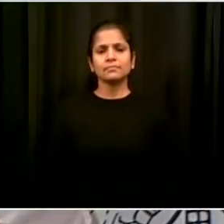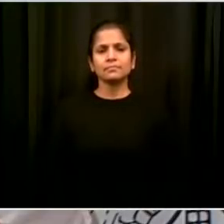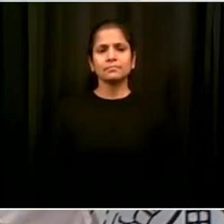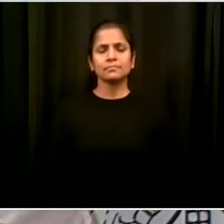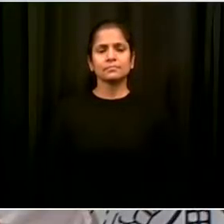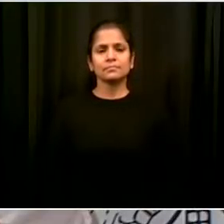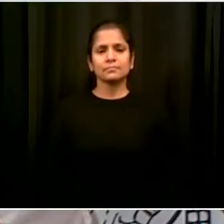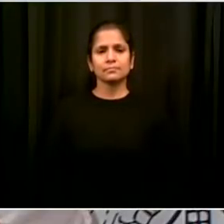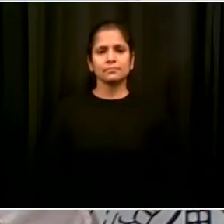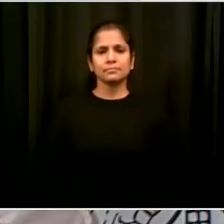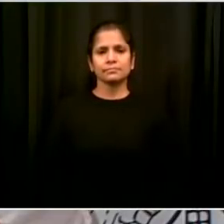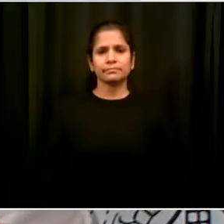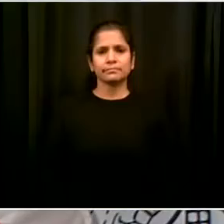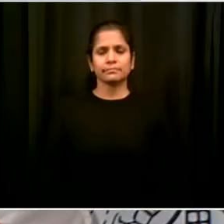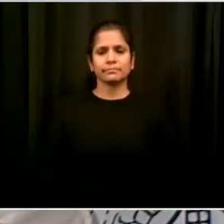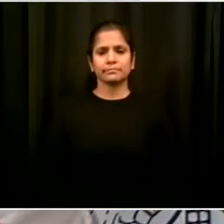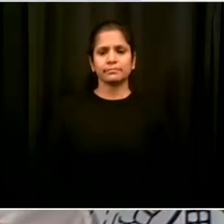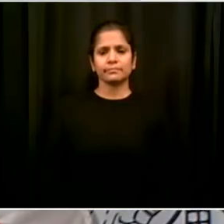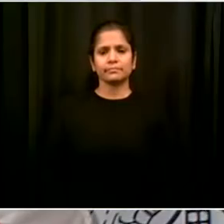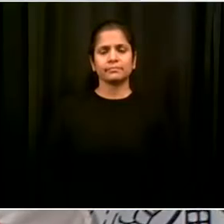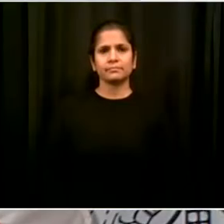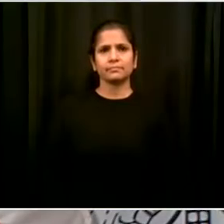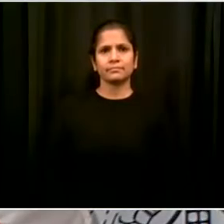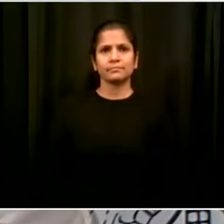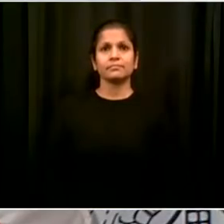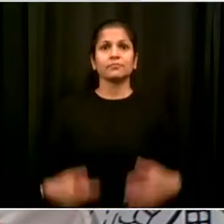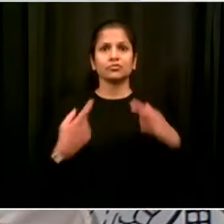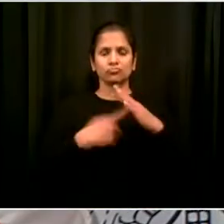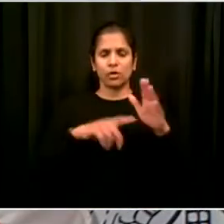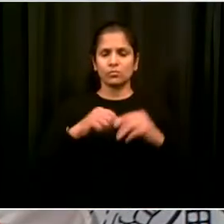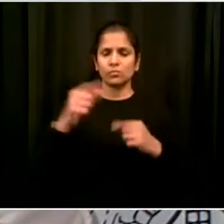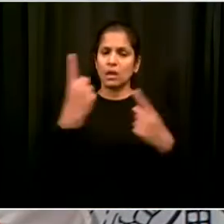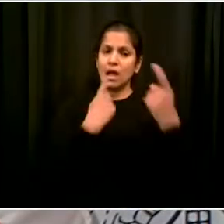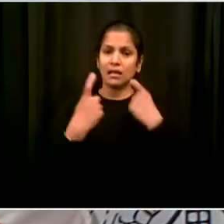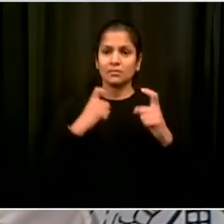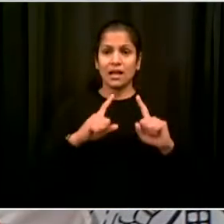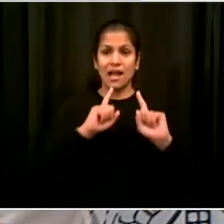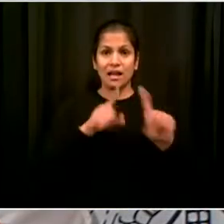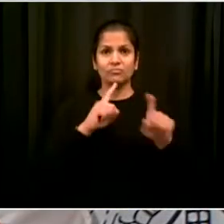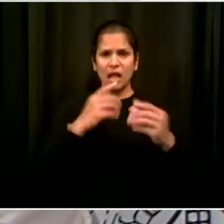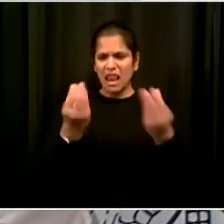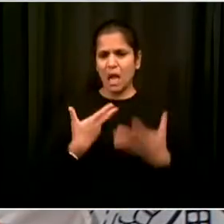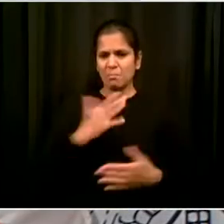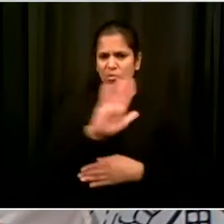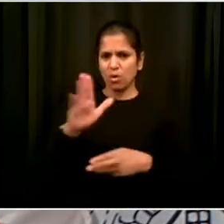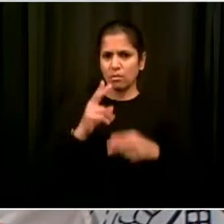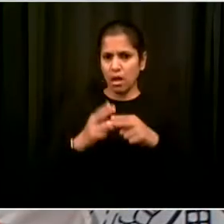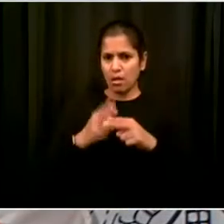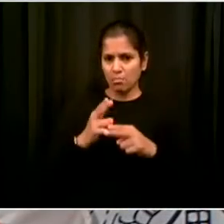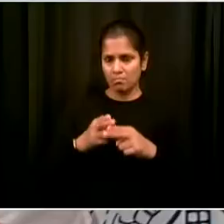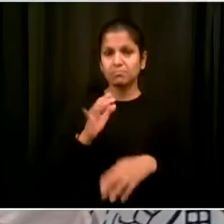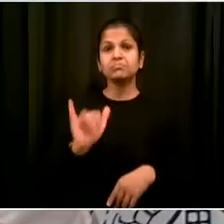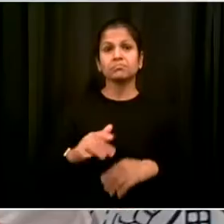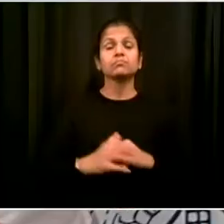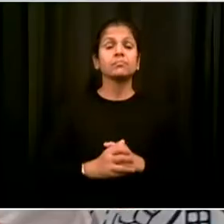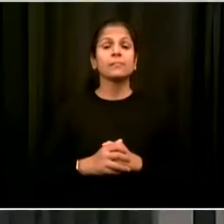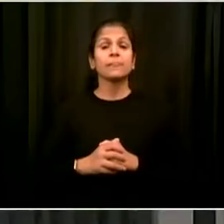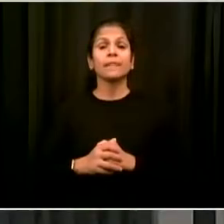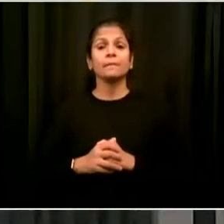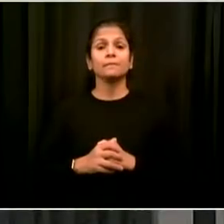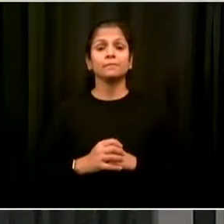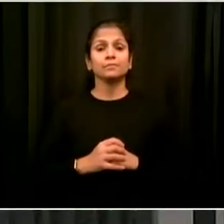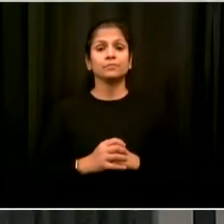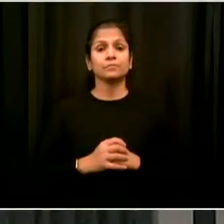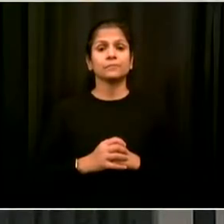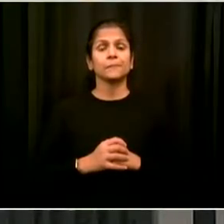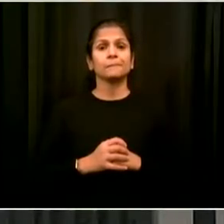pronto. With that, let's turn to our colleagues in the media. Please let me know the name and outlet of each journalist. Hi all, we'll now